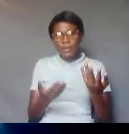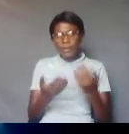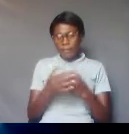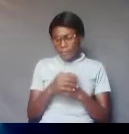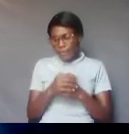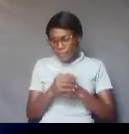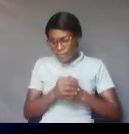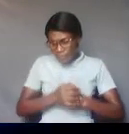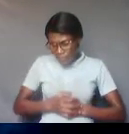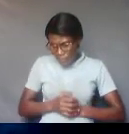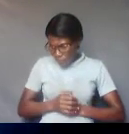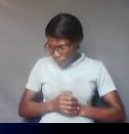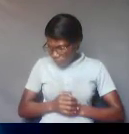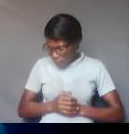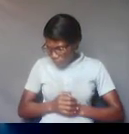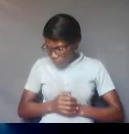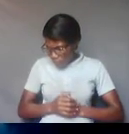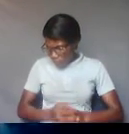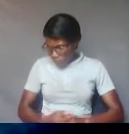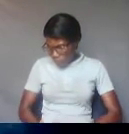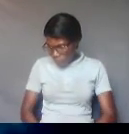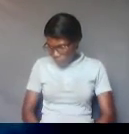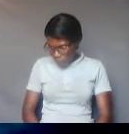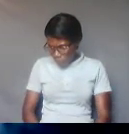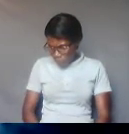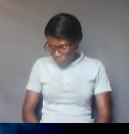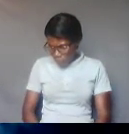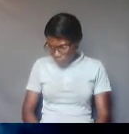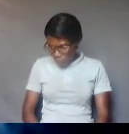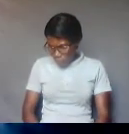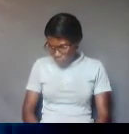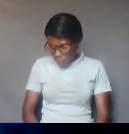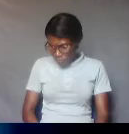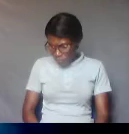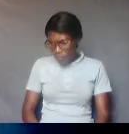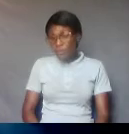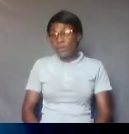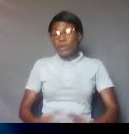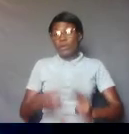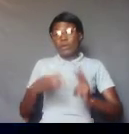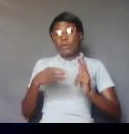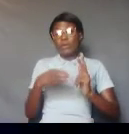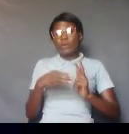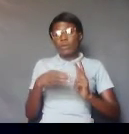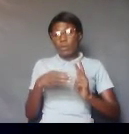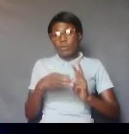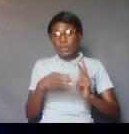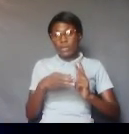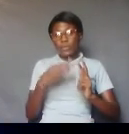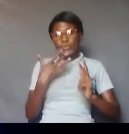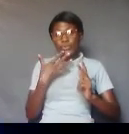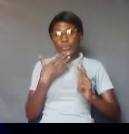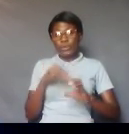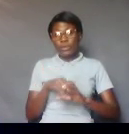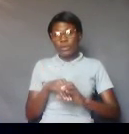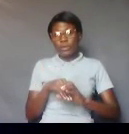community consciousness of who is in that community of the text that we are speaking of. Then when we move slightly into